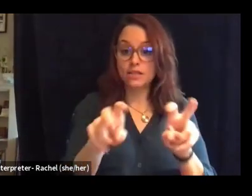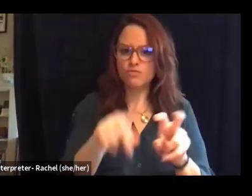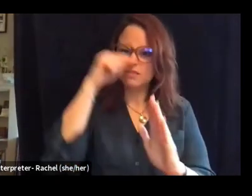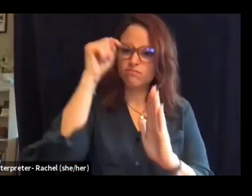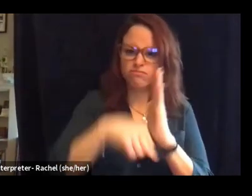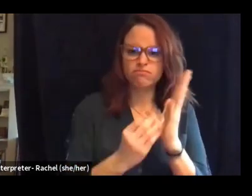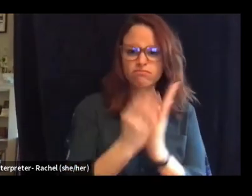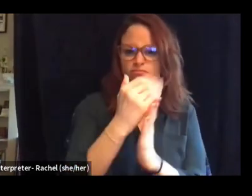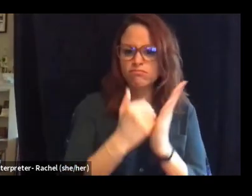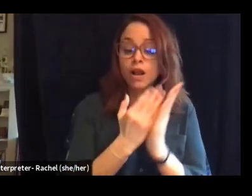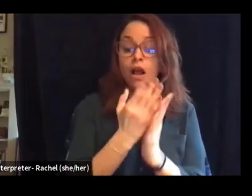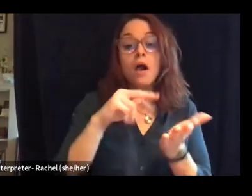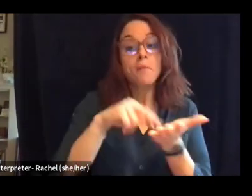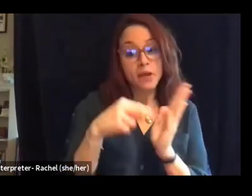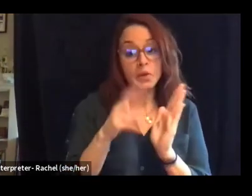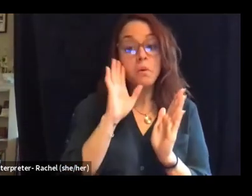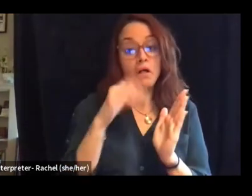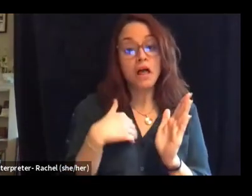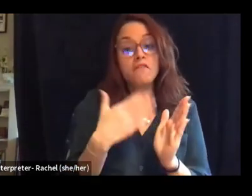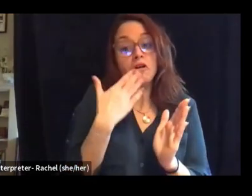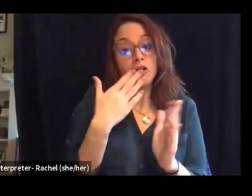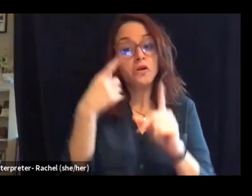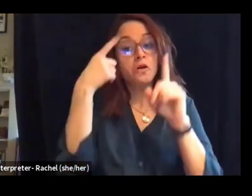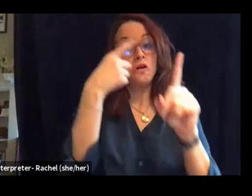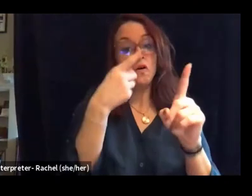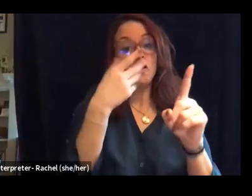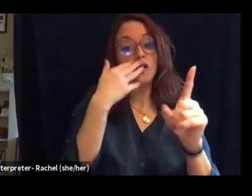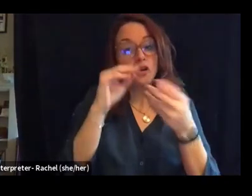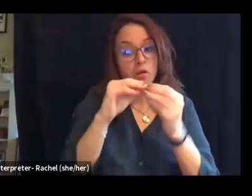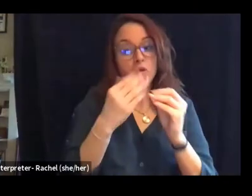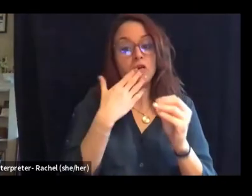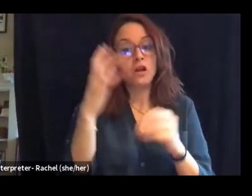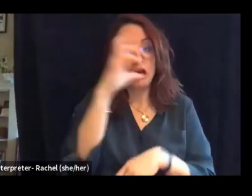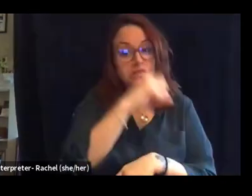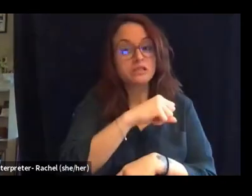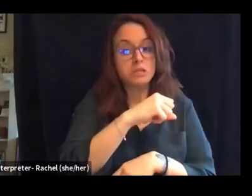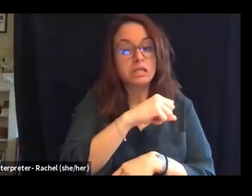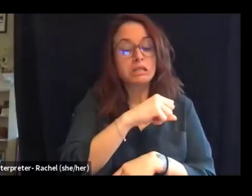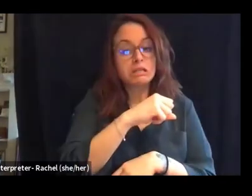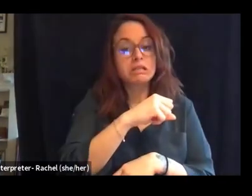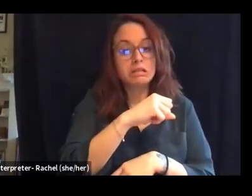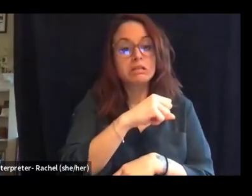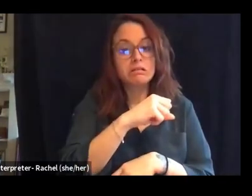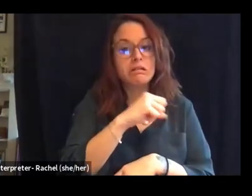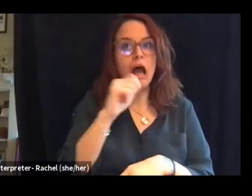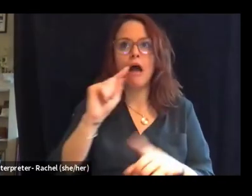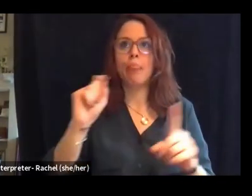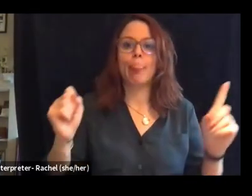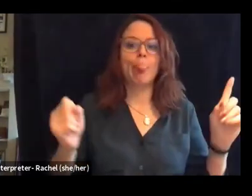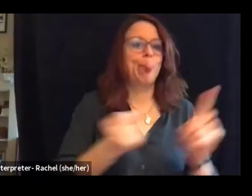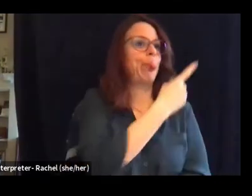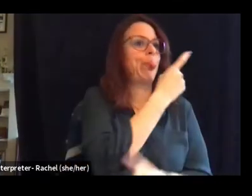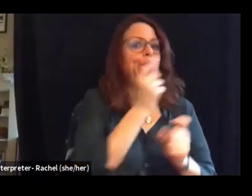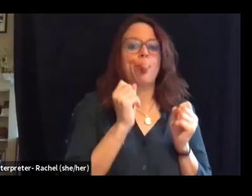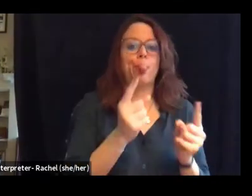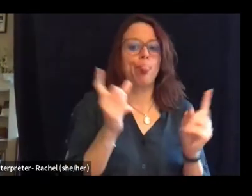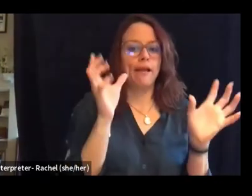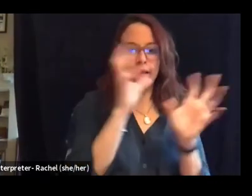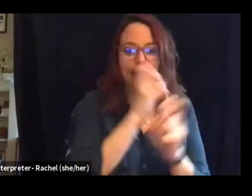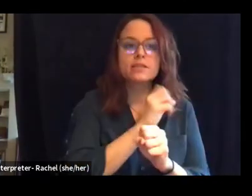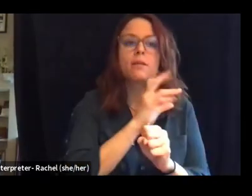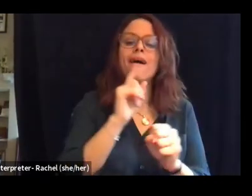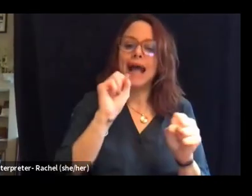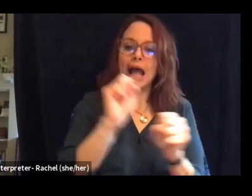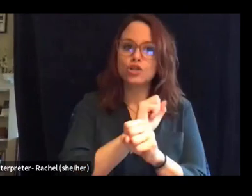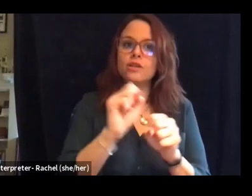a realistic goal, a realistic budget from that agency. If you go in